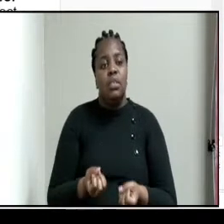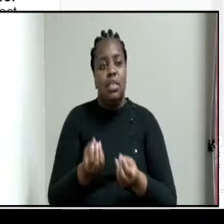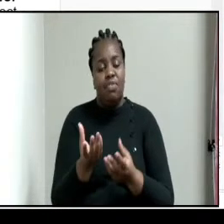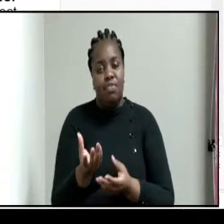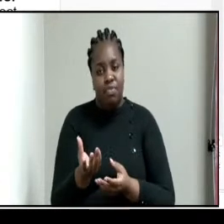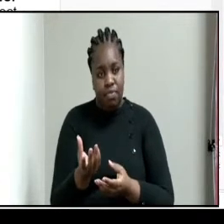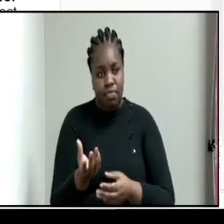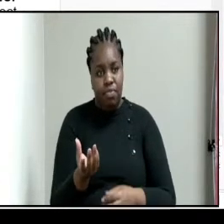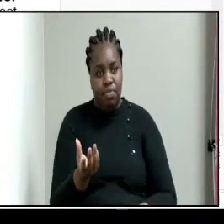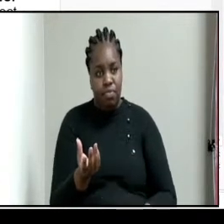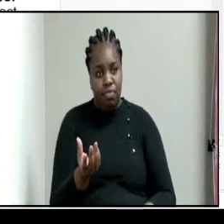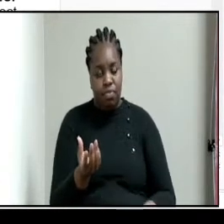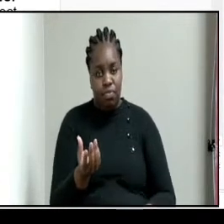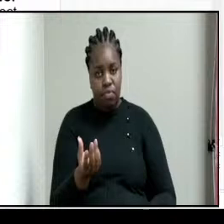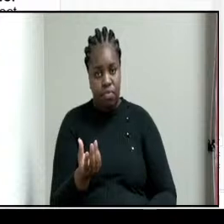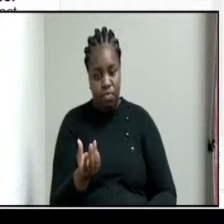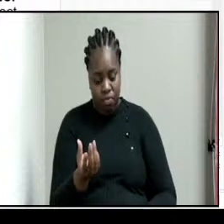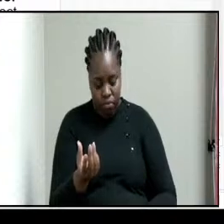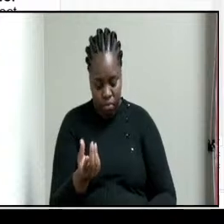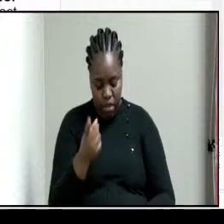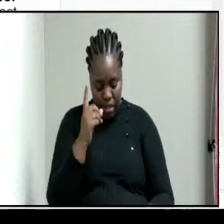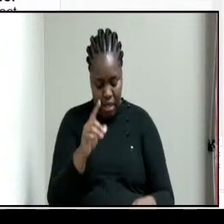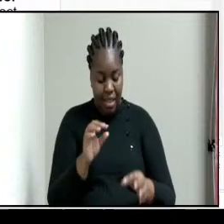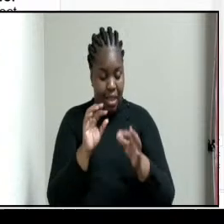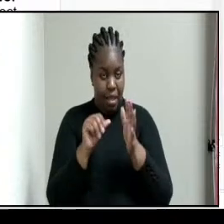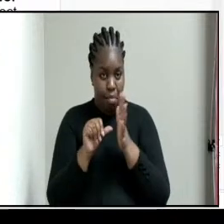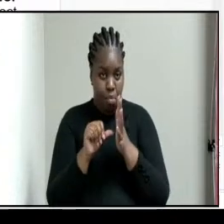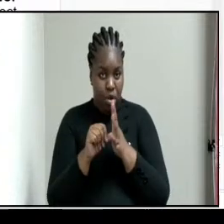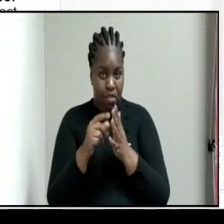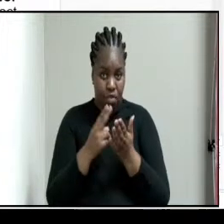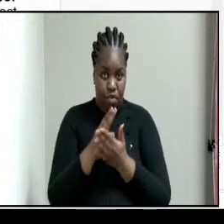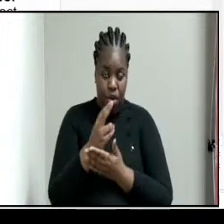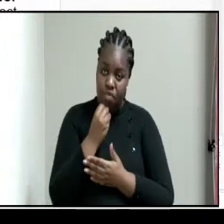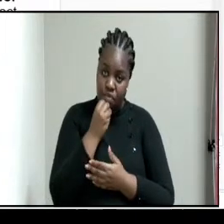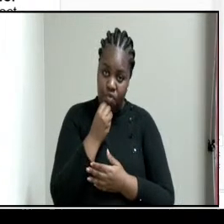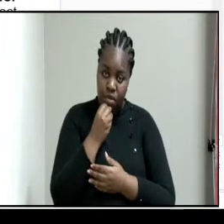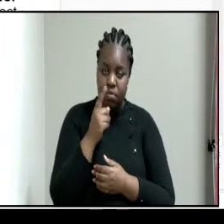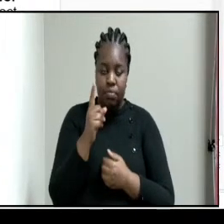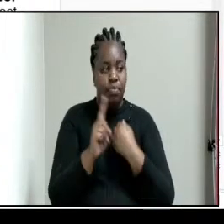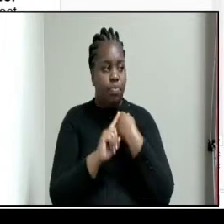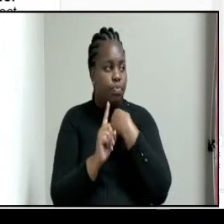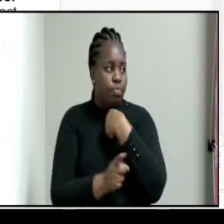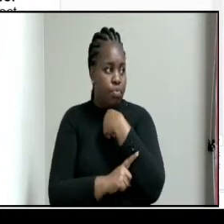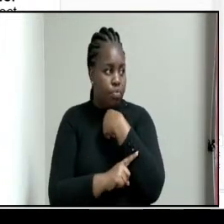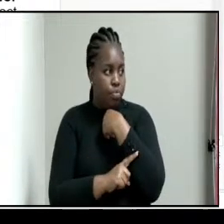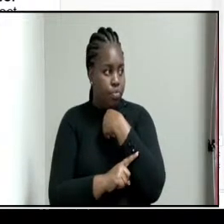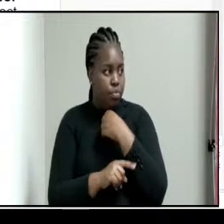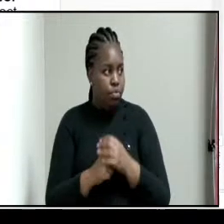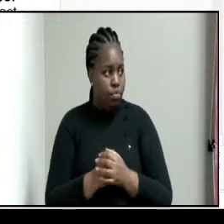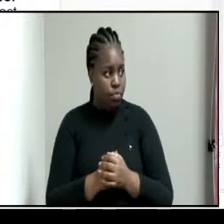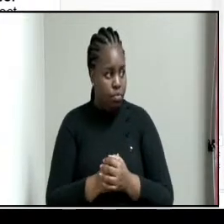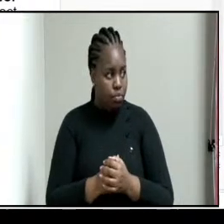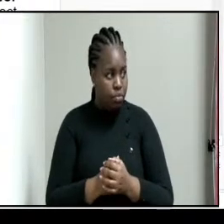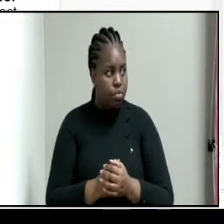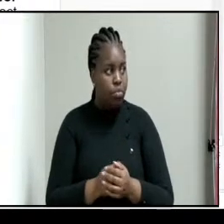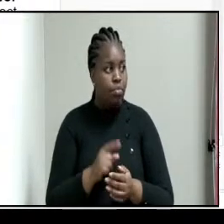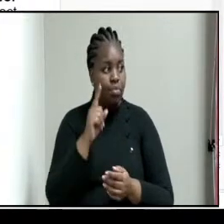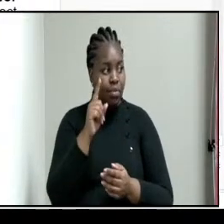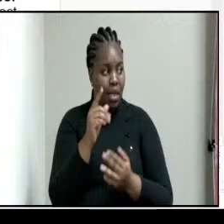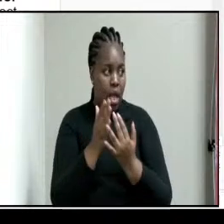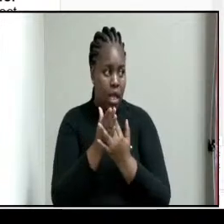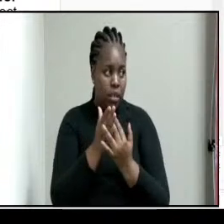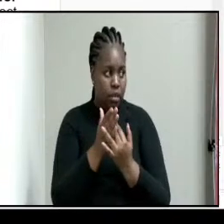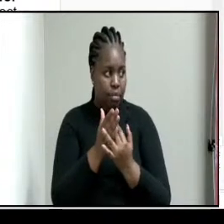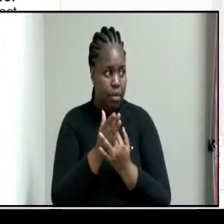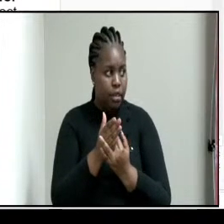of that the key content of the right to food? And then very lastly is the key element of